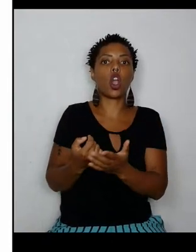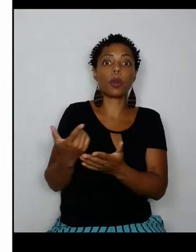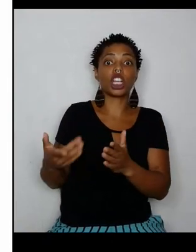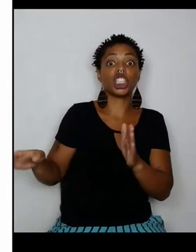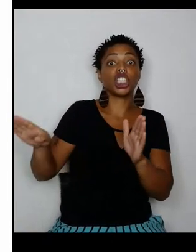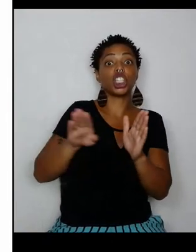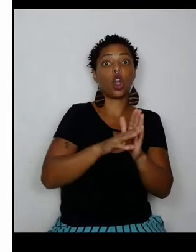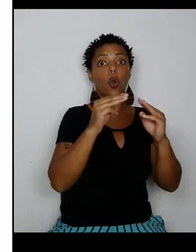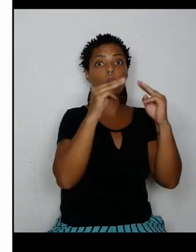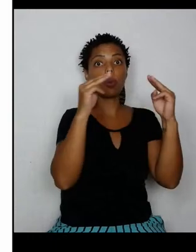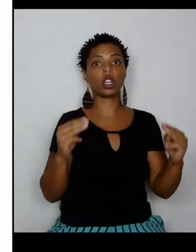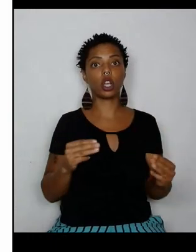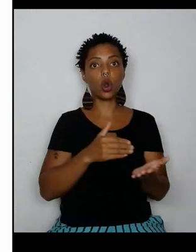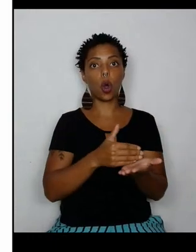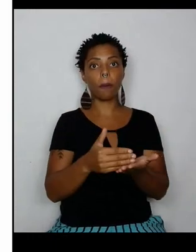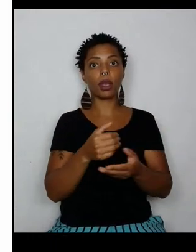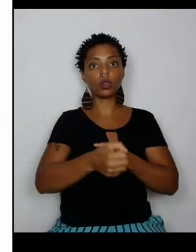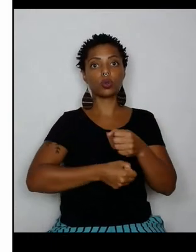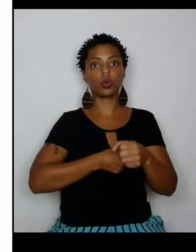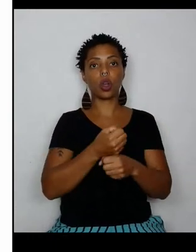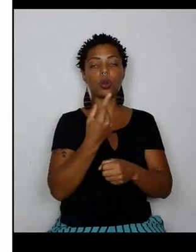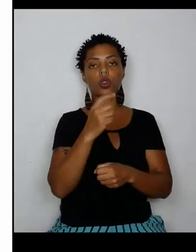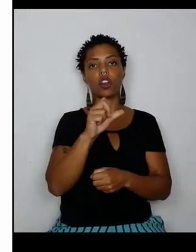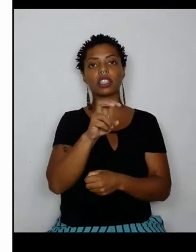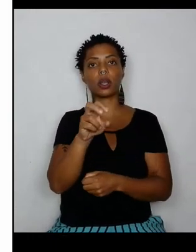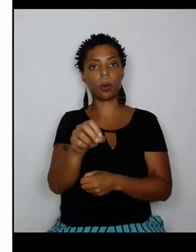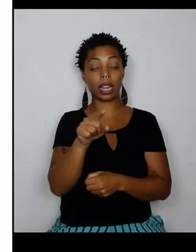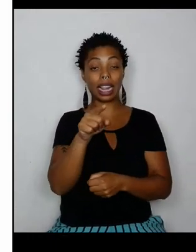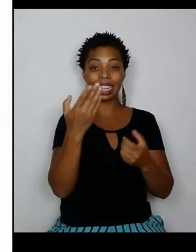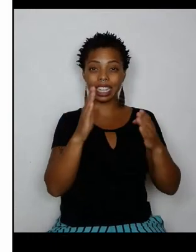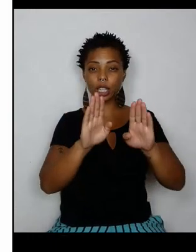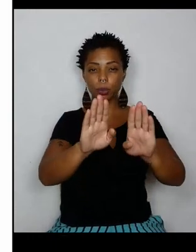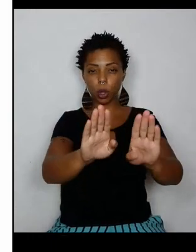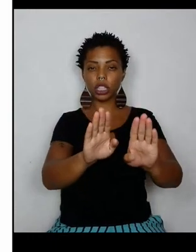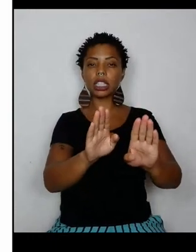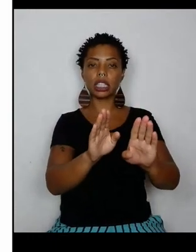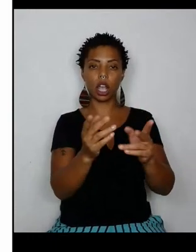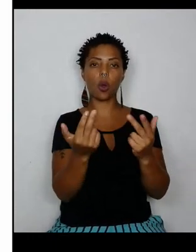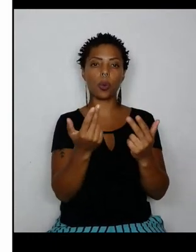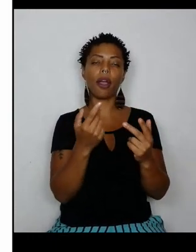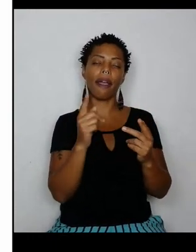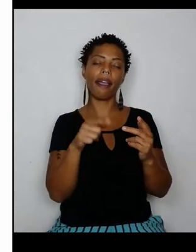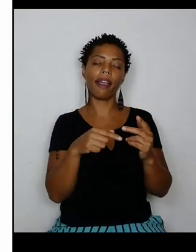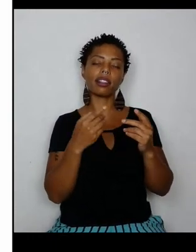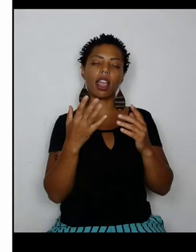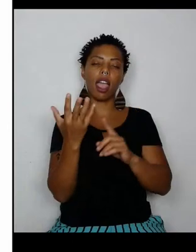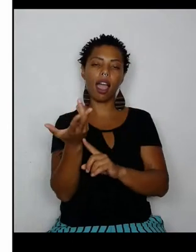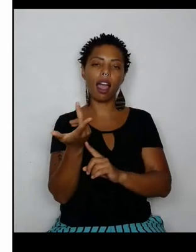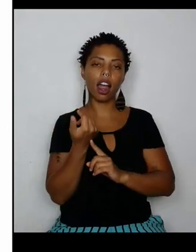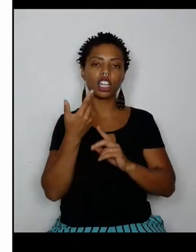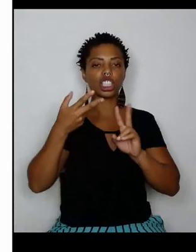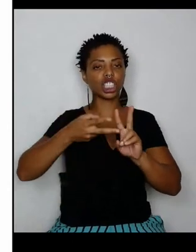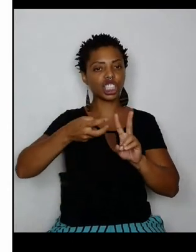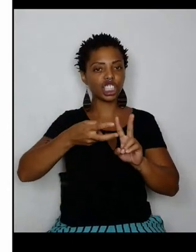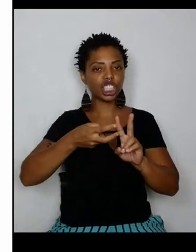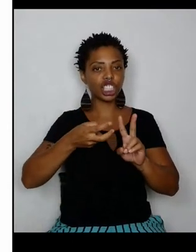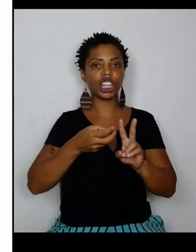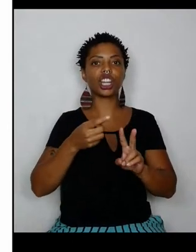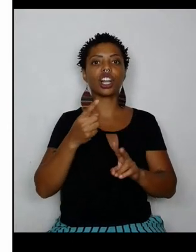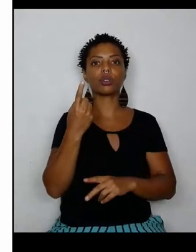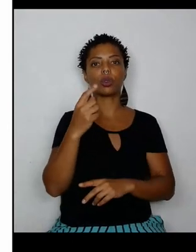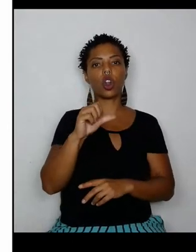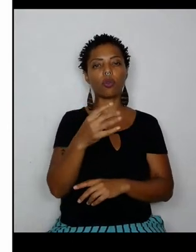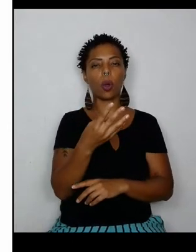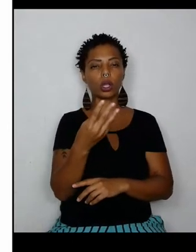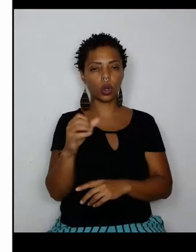portrait was bought and included in the museum's collection this is one of the exhibitions that we had at the time